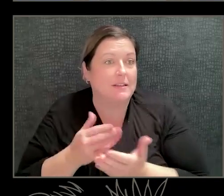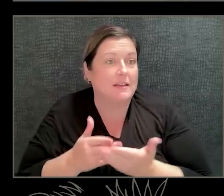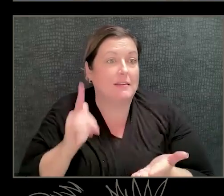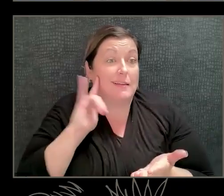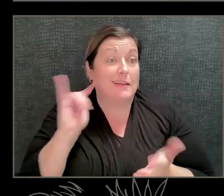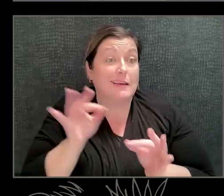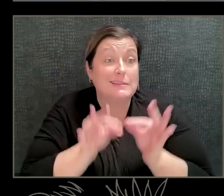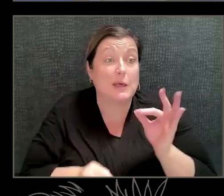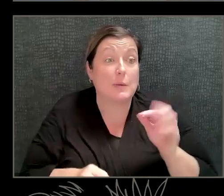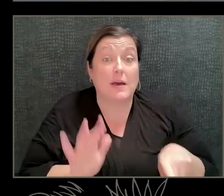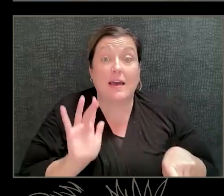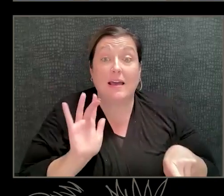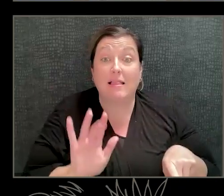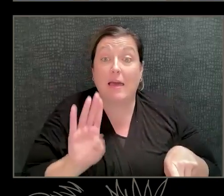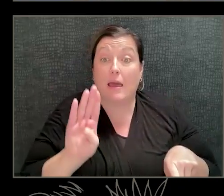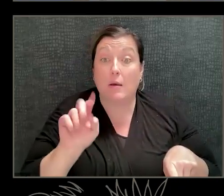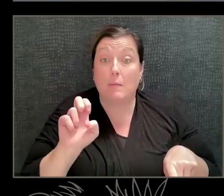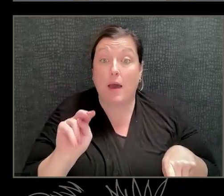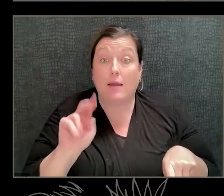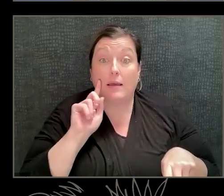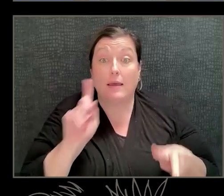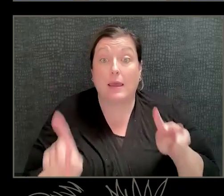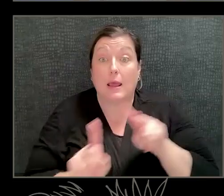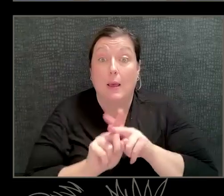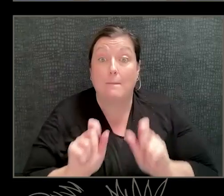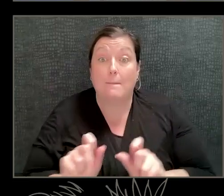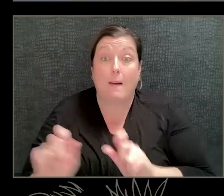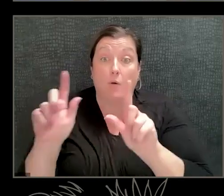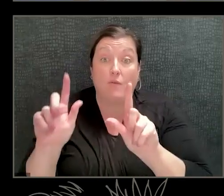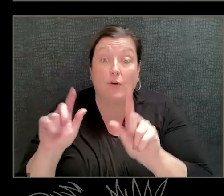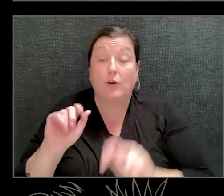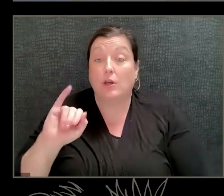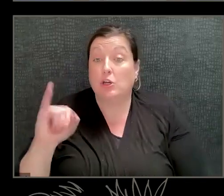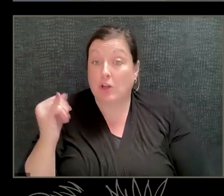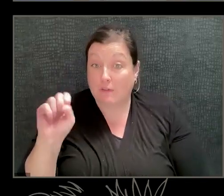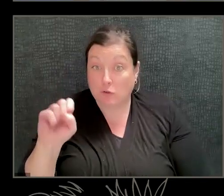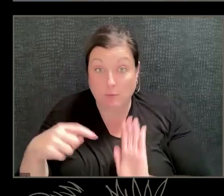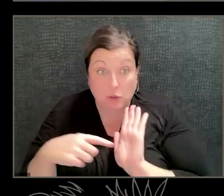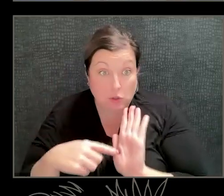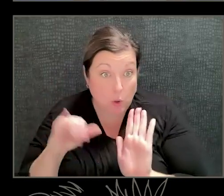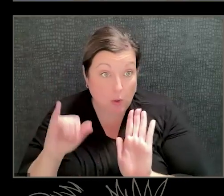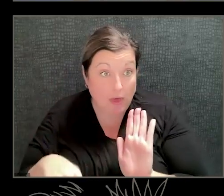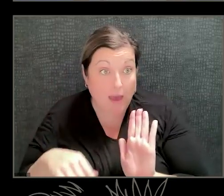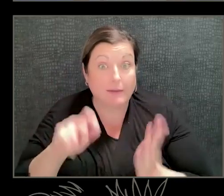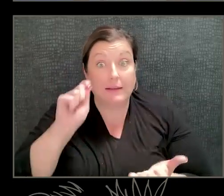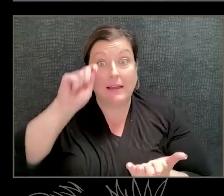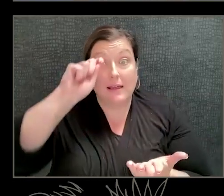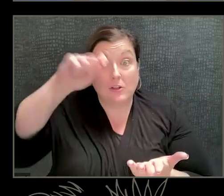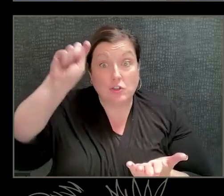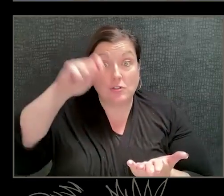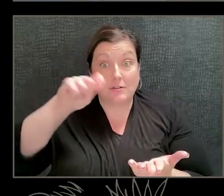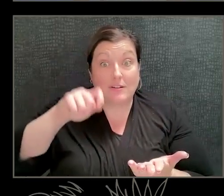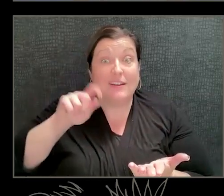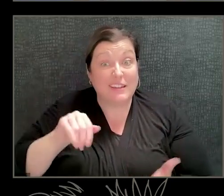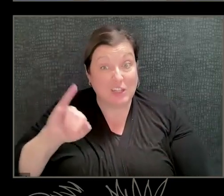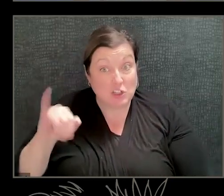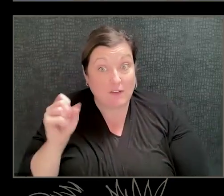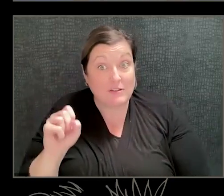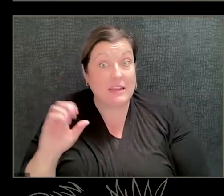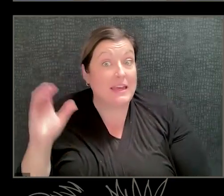just simple things like clicking that button and getting a popover. We need some JavaScript to show that. As you click on the checkboxes, we need JavaScript to hear